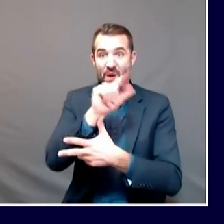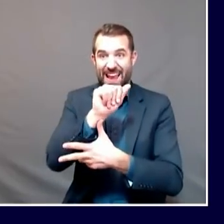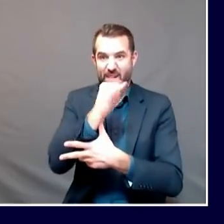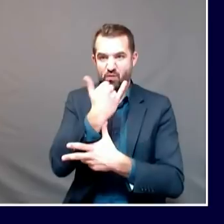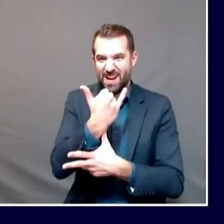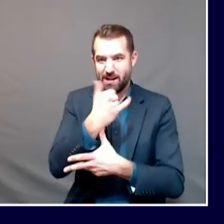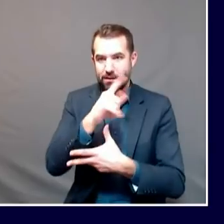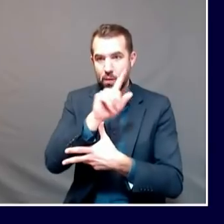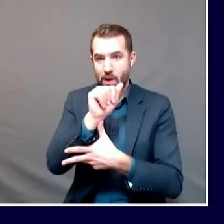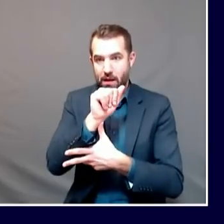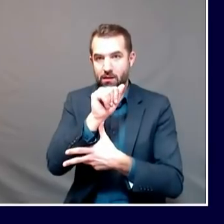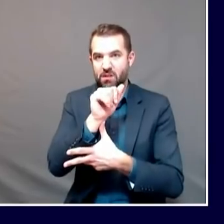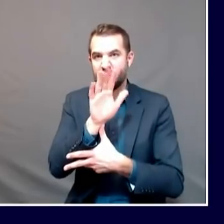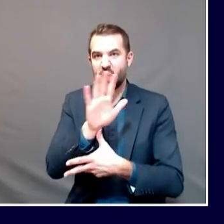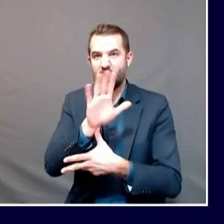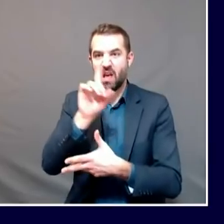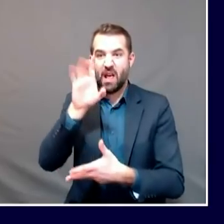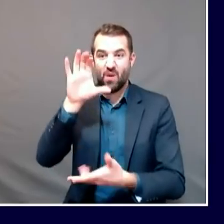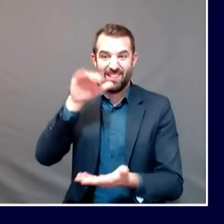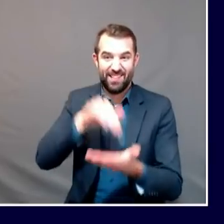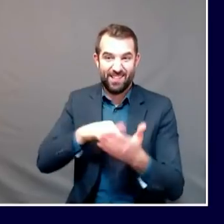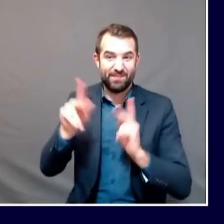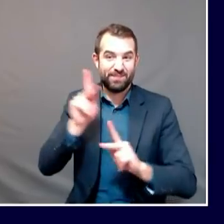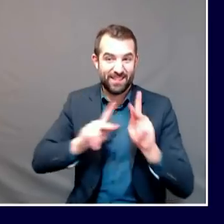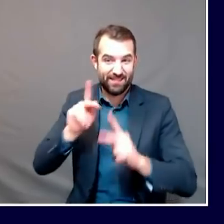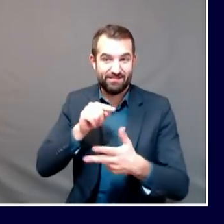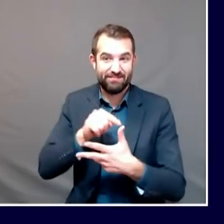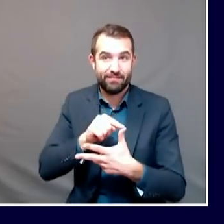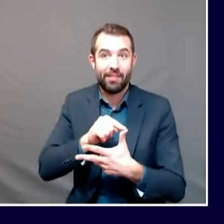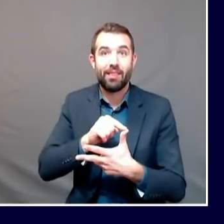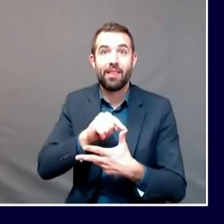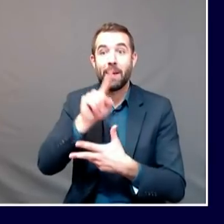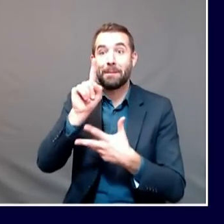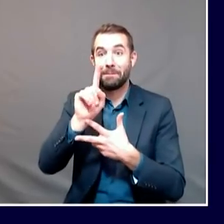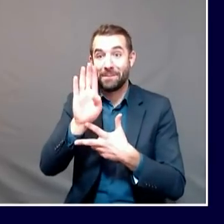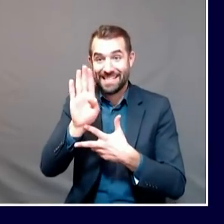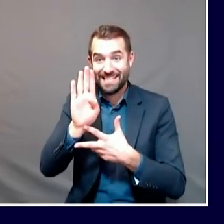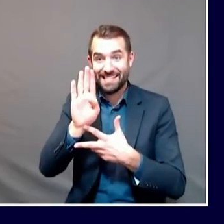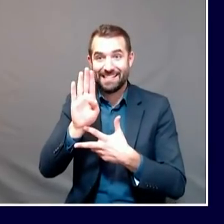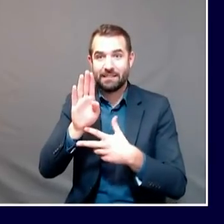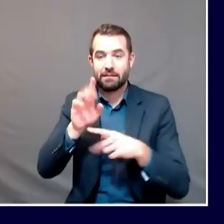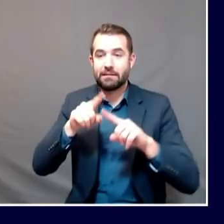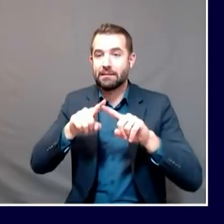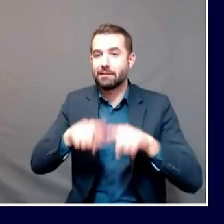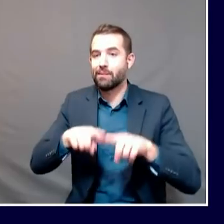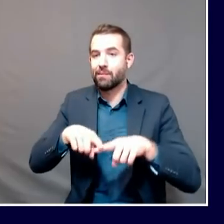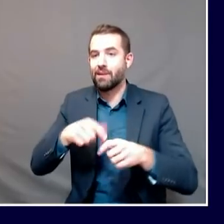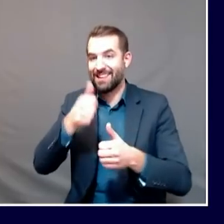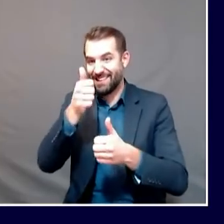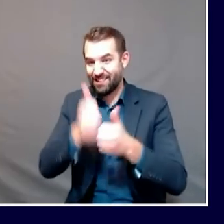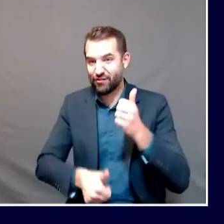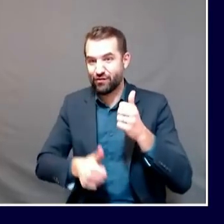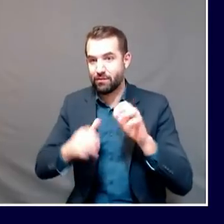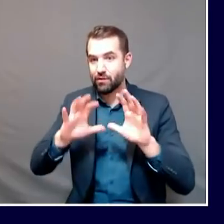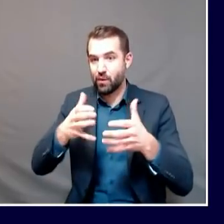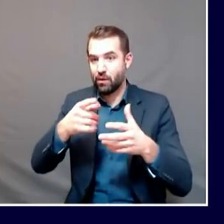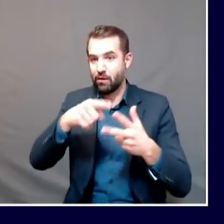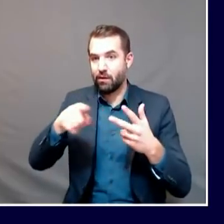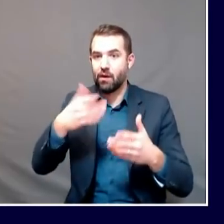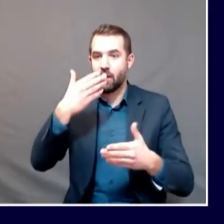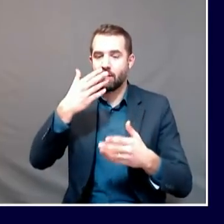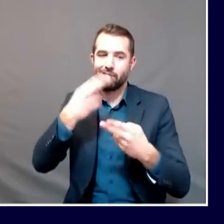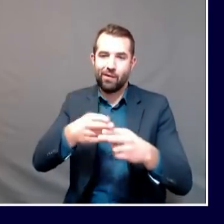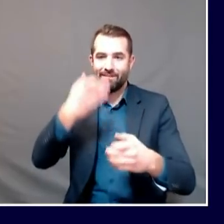roughly 100,000 people in it. 1B, depending on how you define frontline or essential, may have